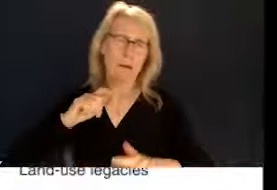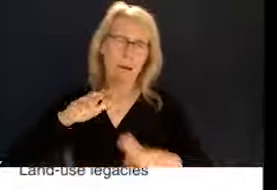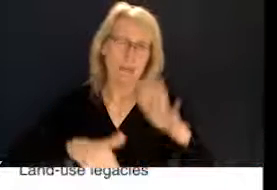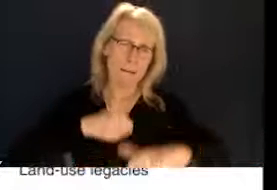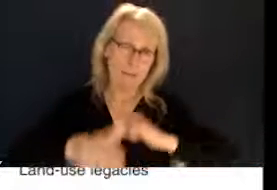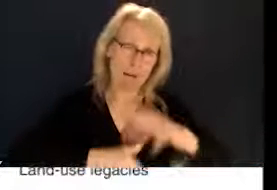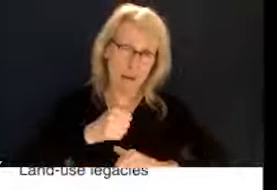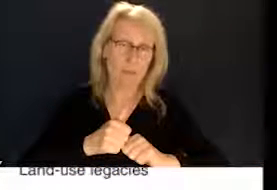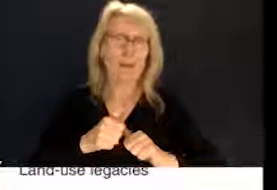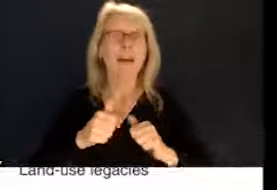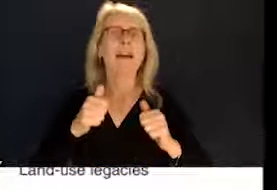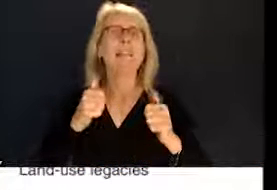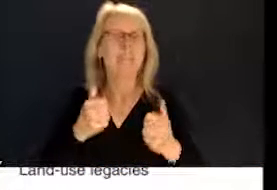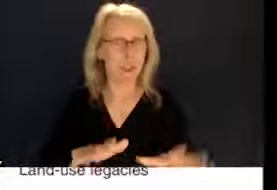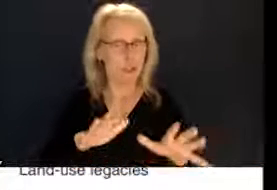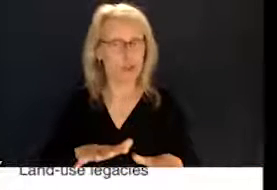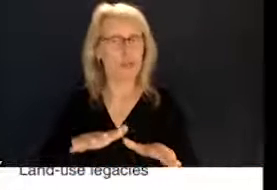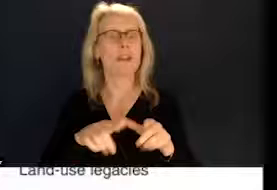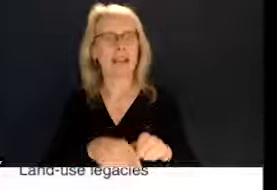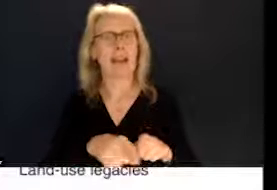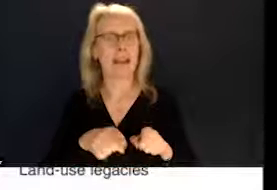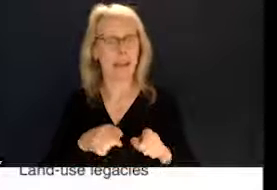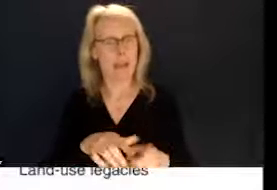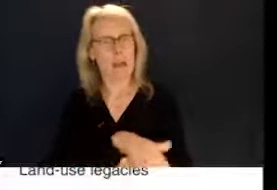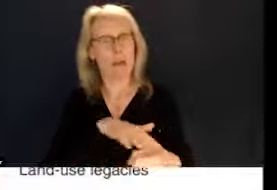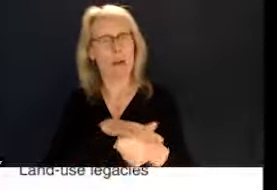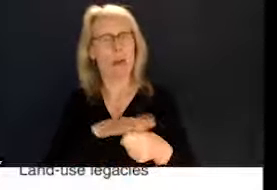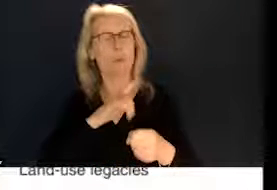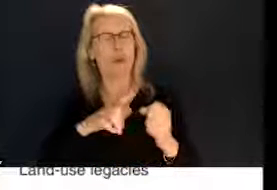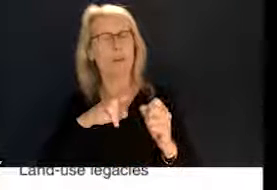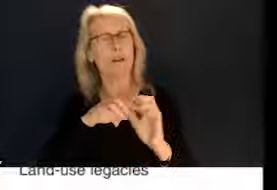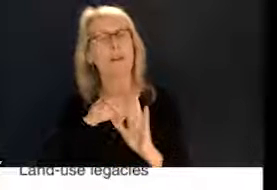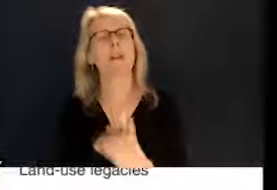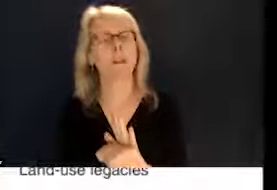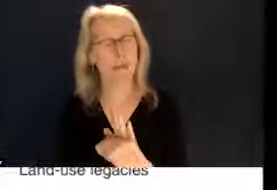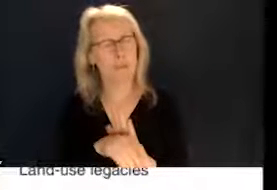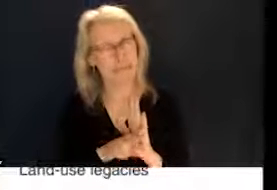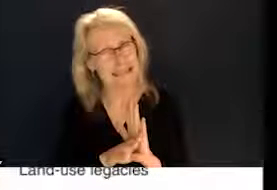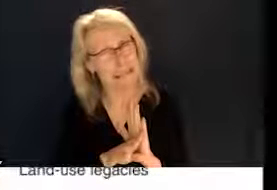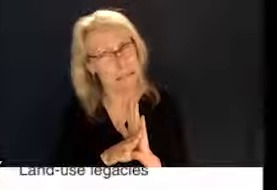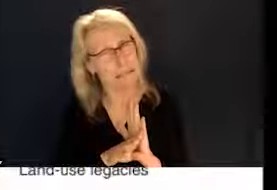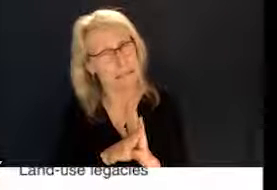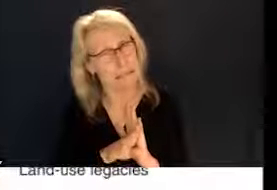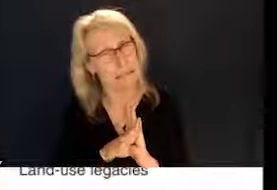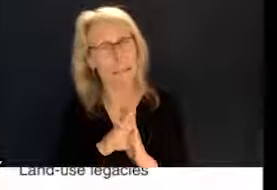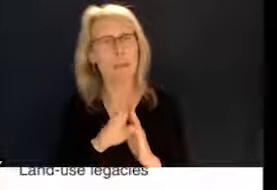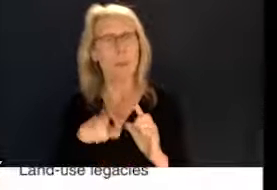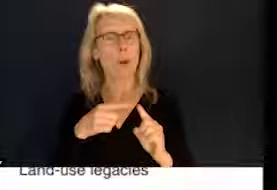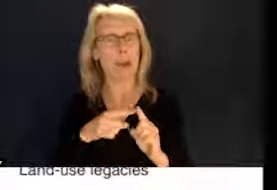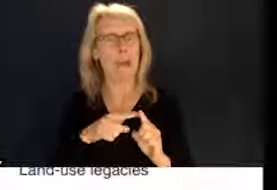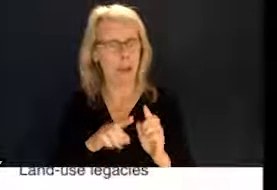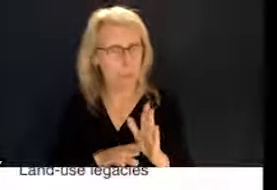the longer it takes for that ecosystem to come back. And in many ways, it doesn't come back the way that it